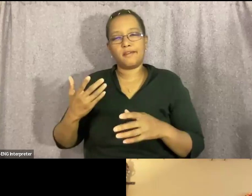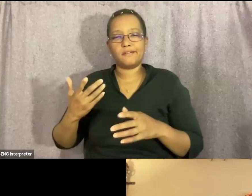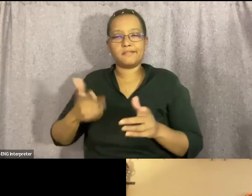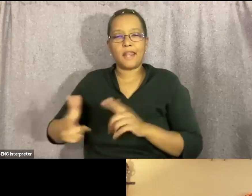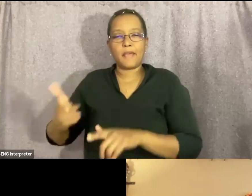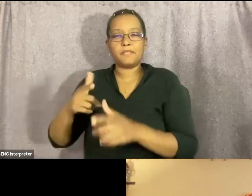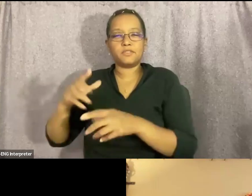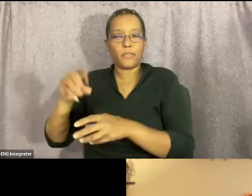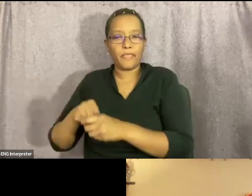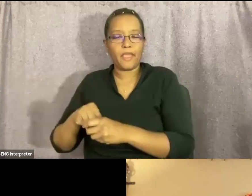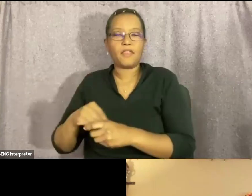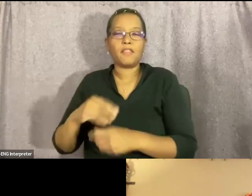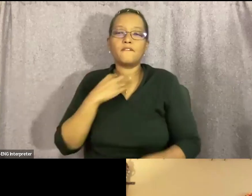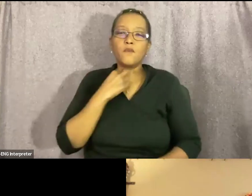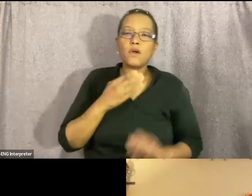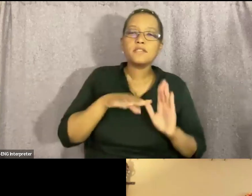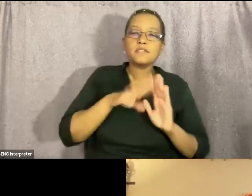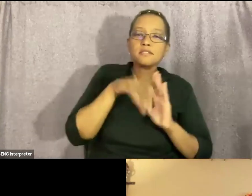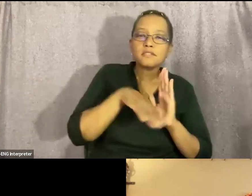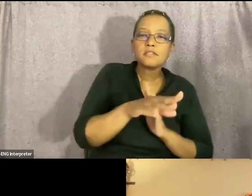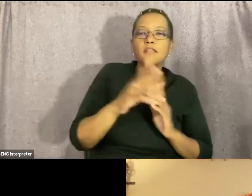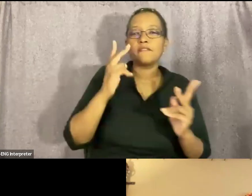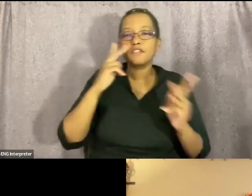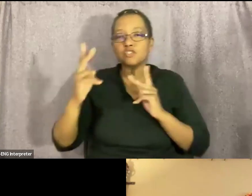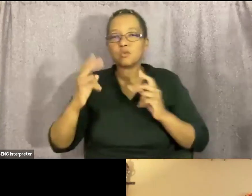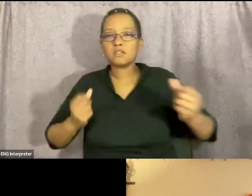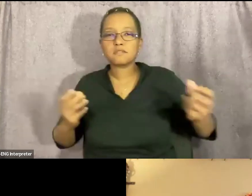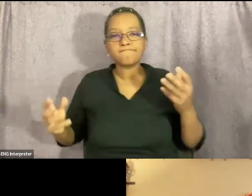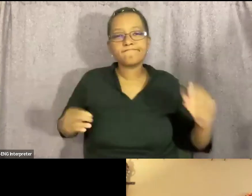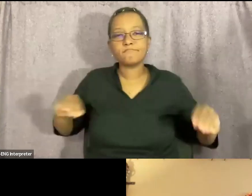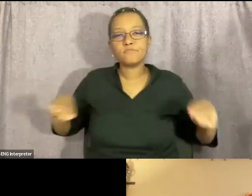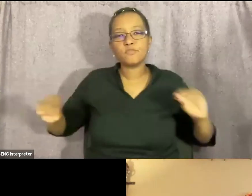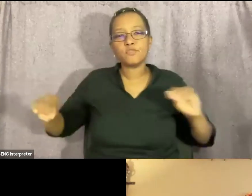zine. And I'm done speaking. Thanks for being here.